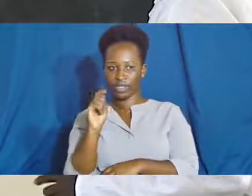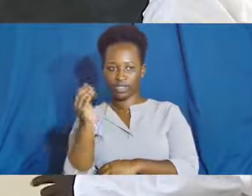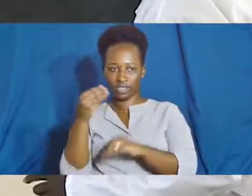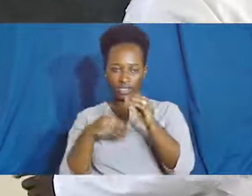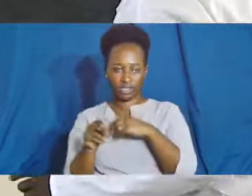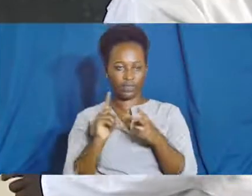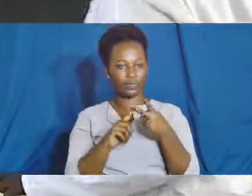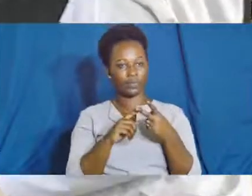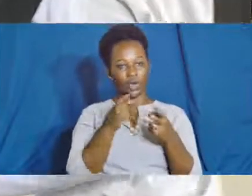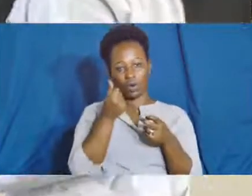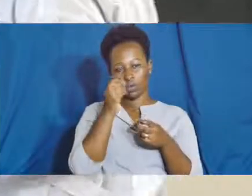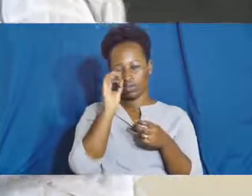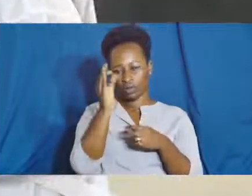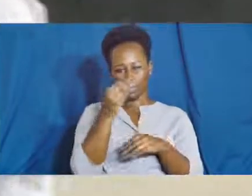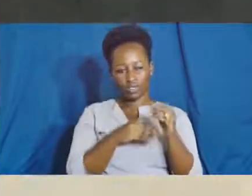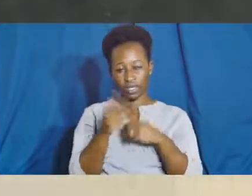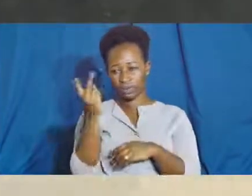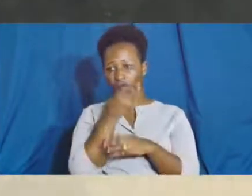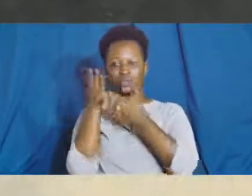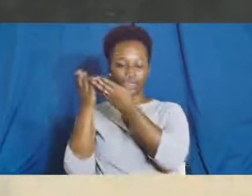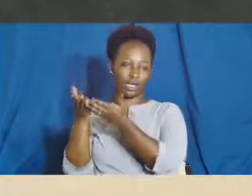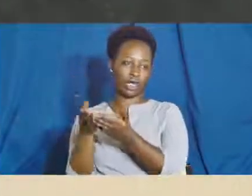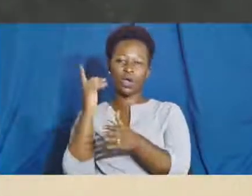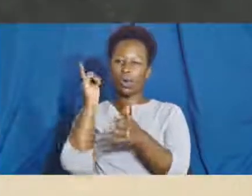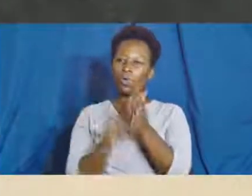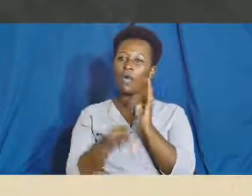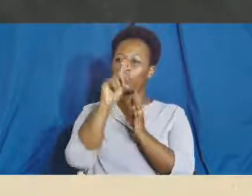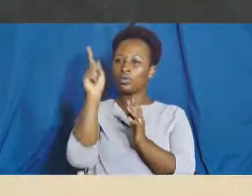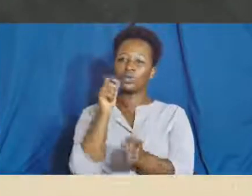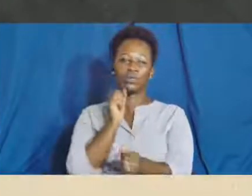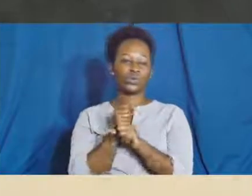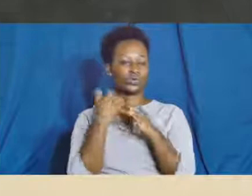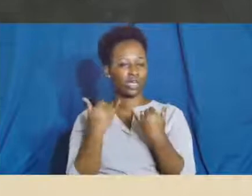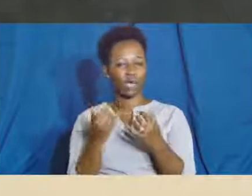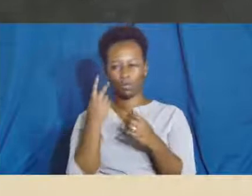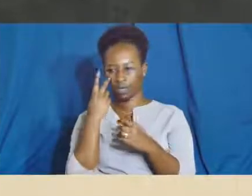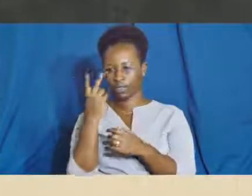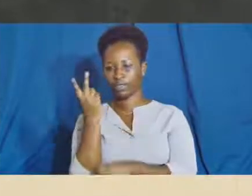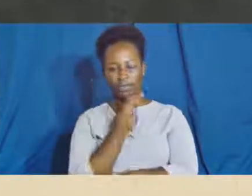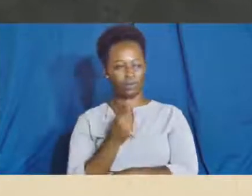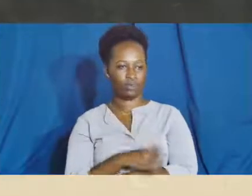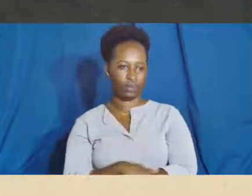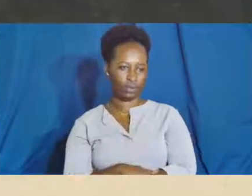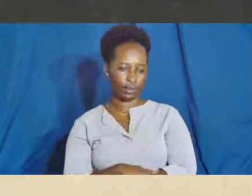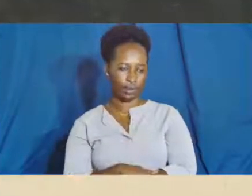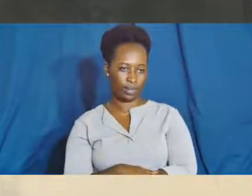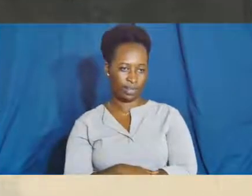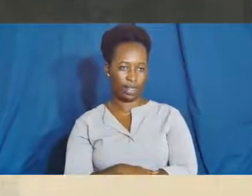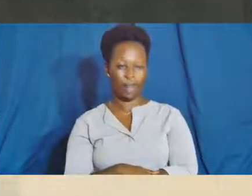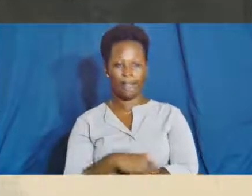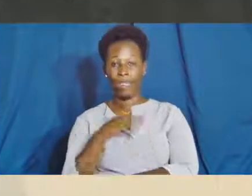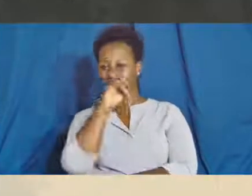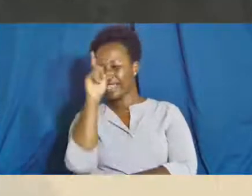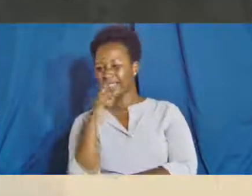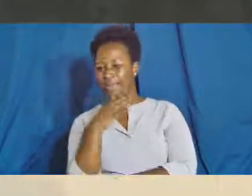have cost of sales. The two are available. So what do you do now? Compare the two. Are my net